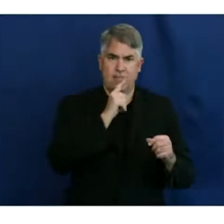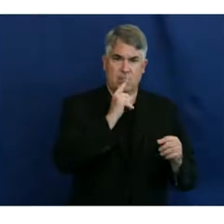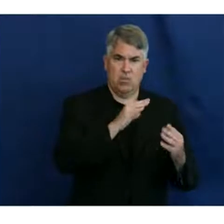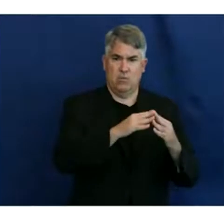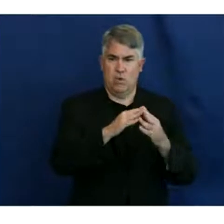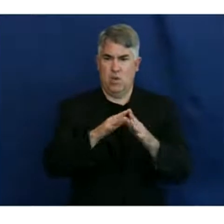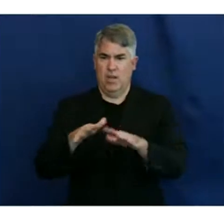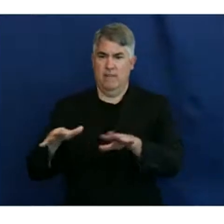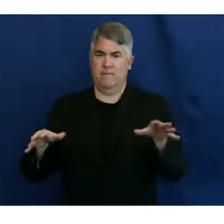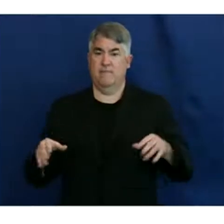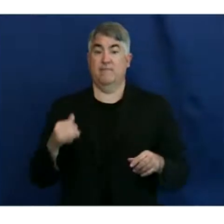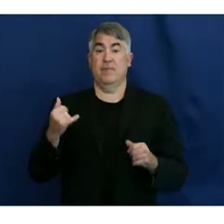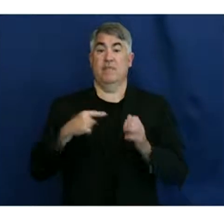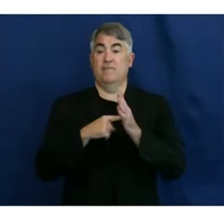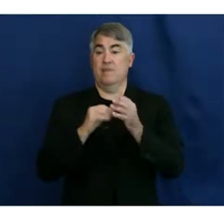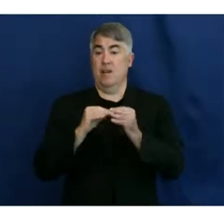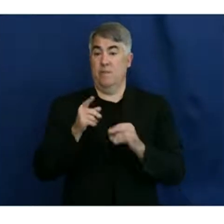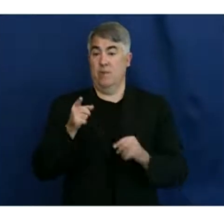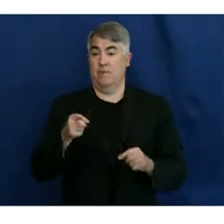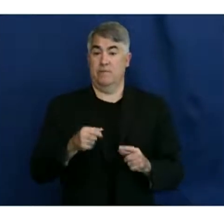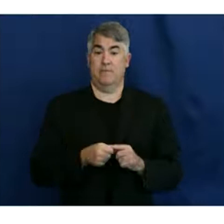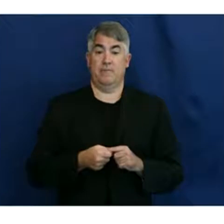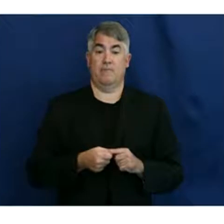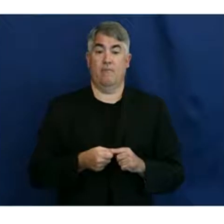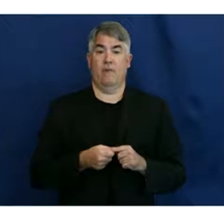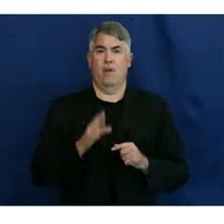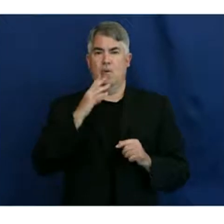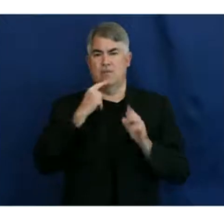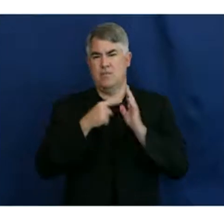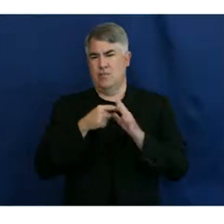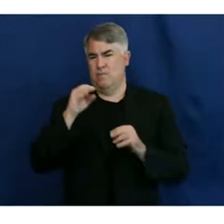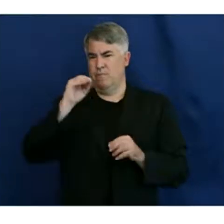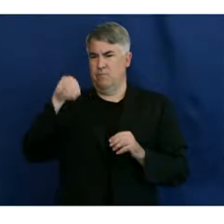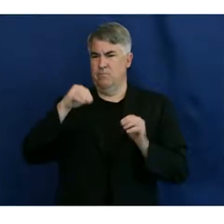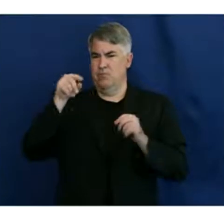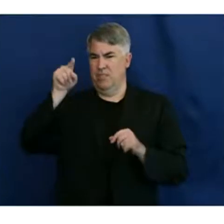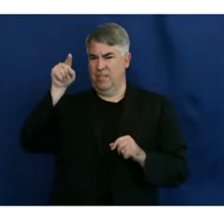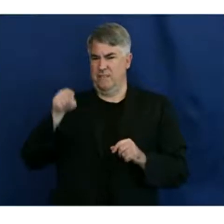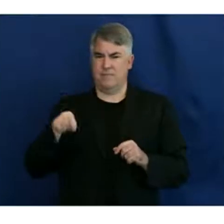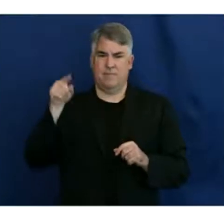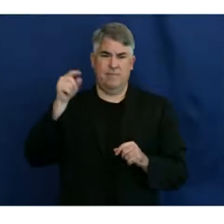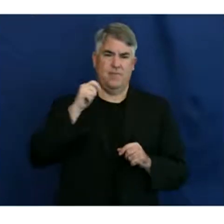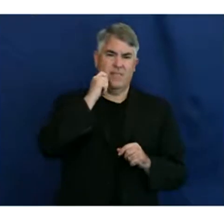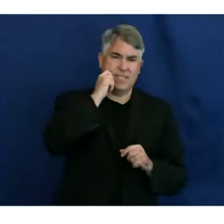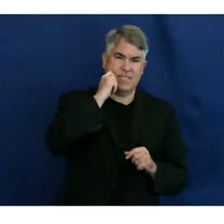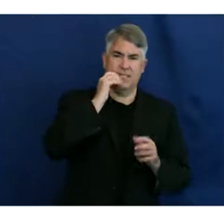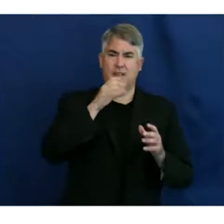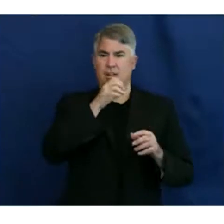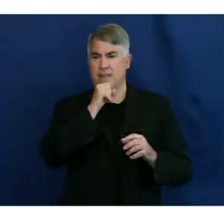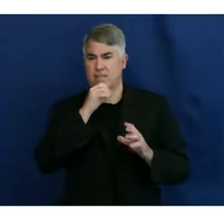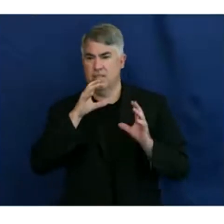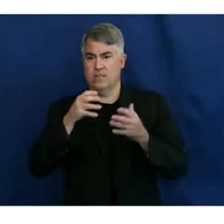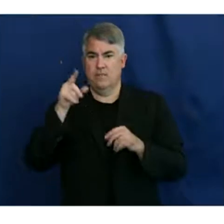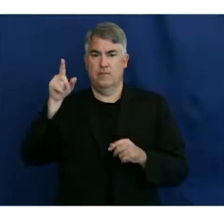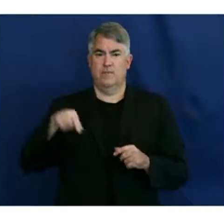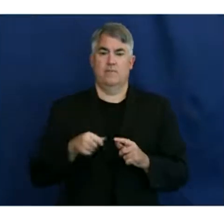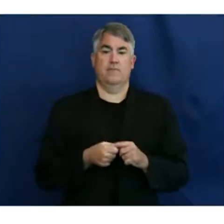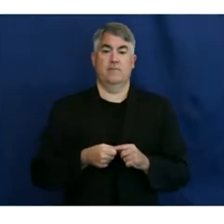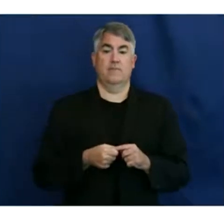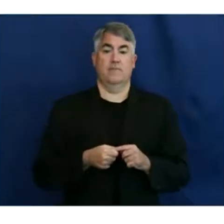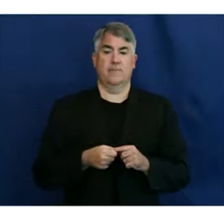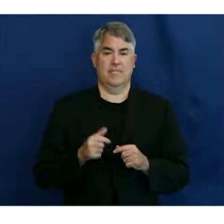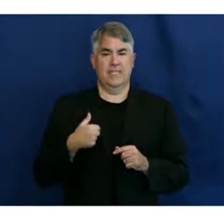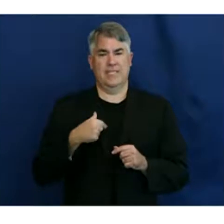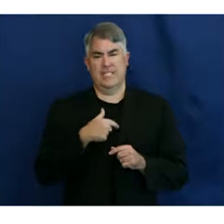next slide, please, will show you the percentage of population by race and ethnicity. And as you can see, we still have a lot of work to